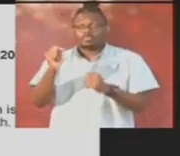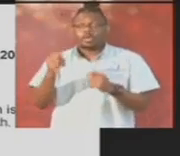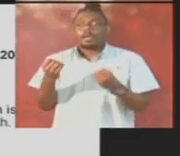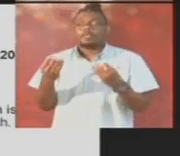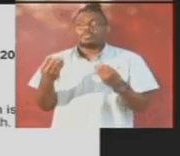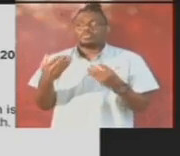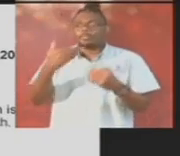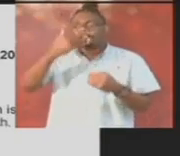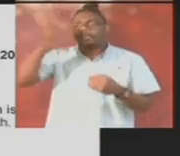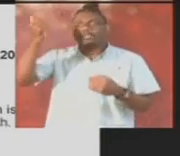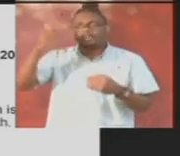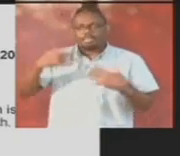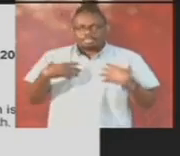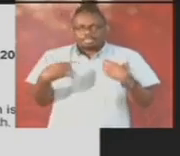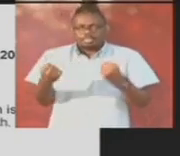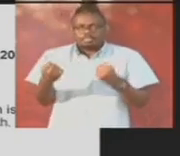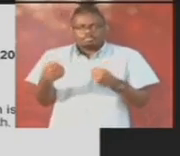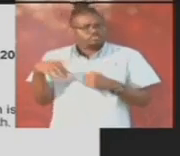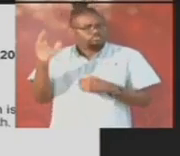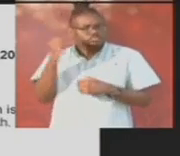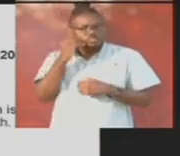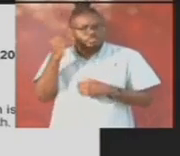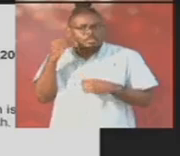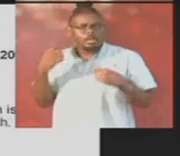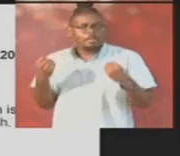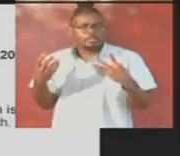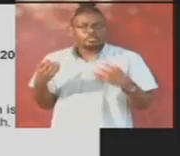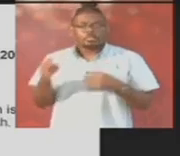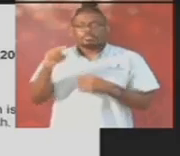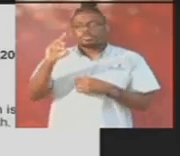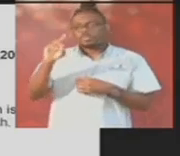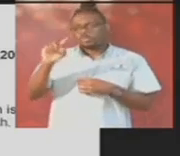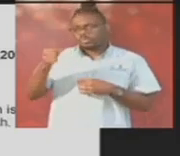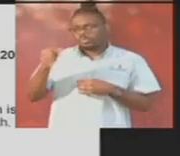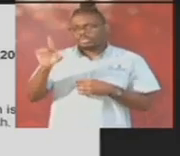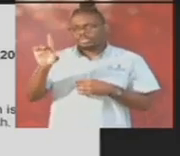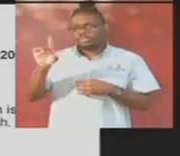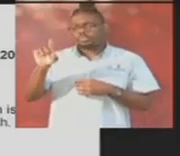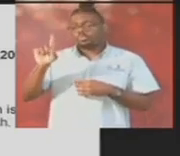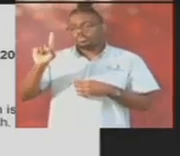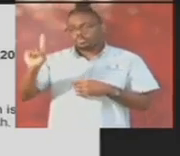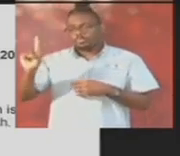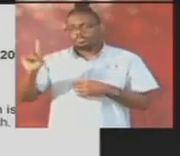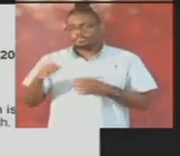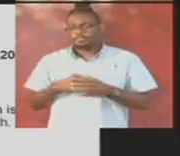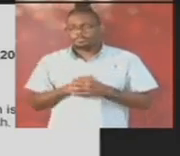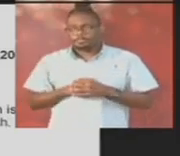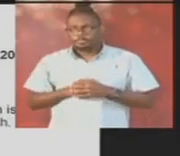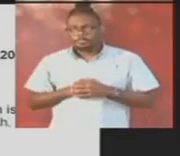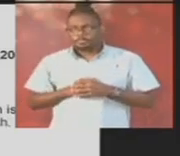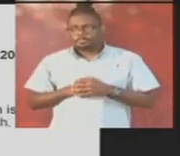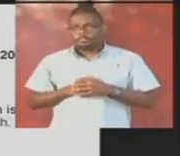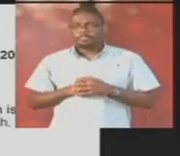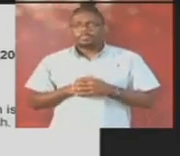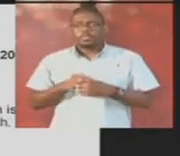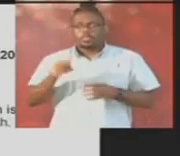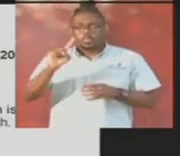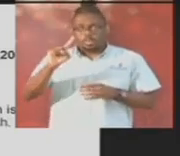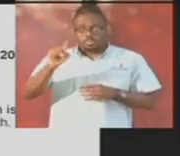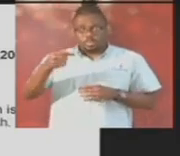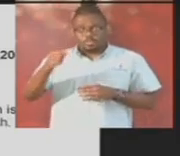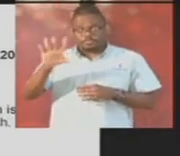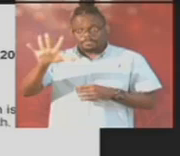are 8,281, and an active case load of 1,505 spread between, of course, the